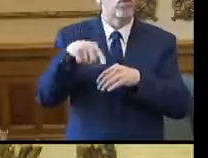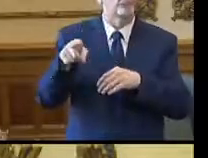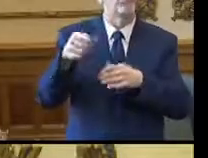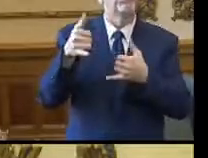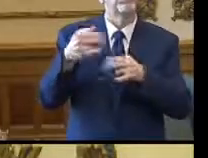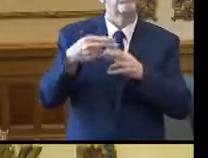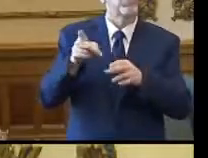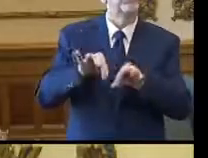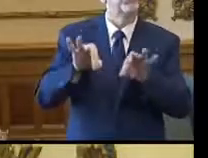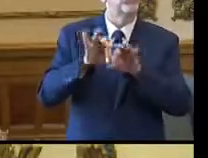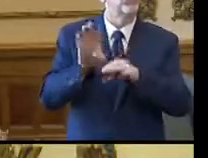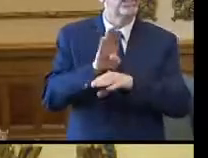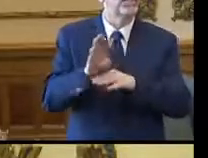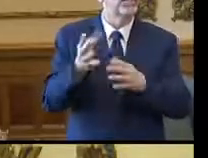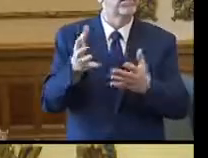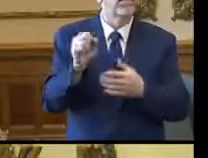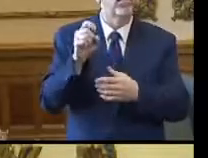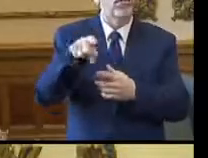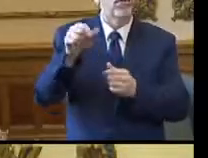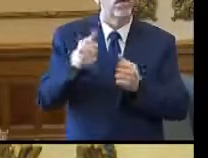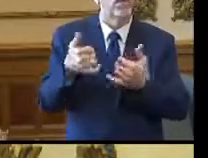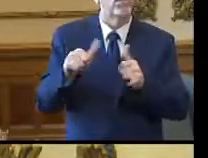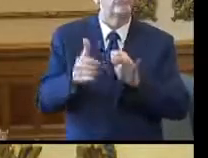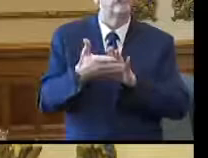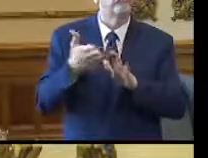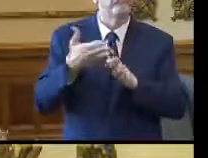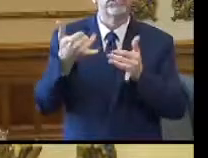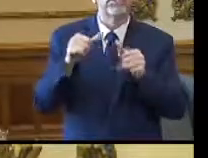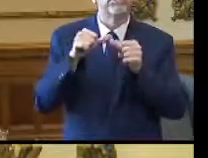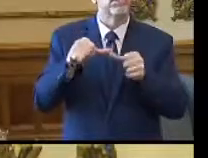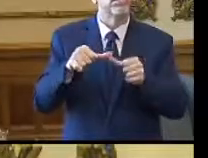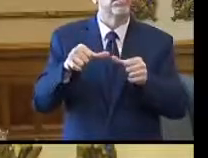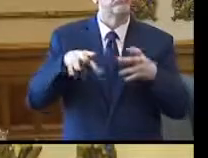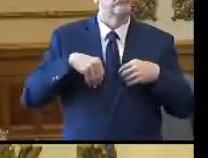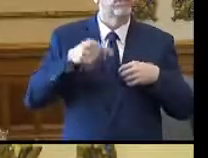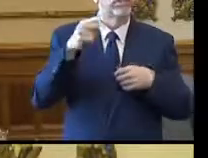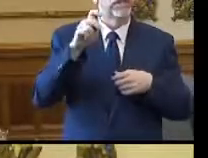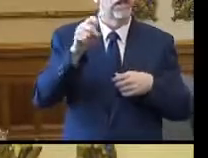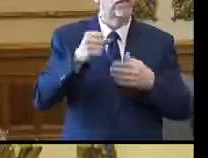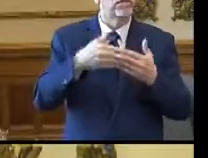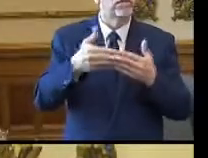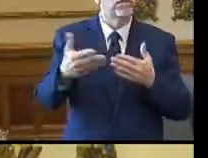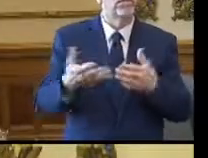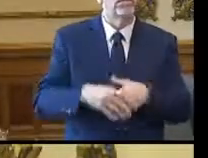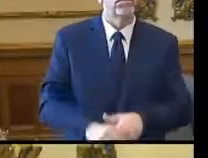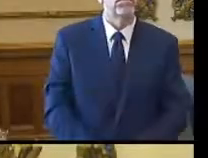to be an essential business, and so they can operate and continue to take guests going forward.